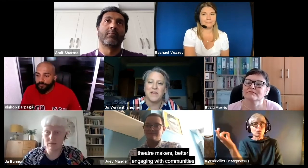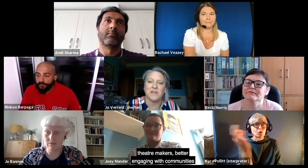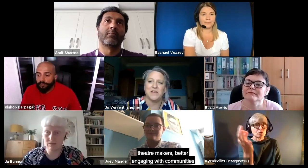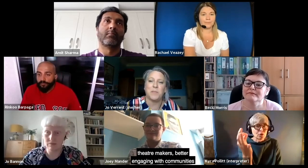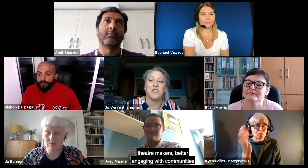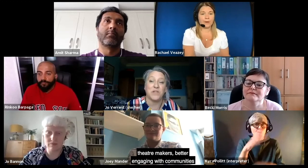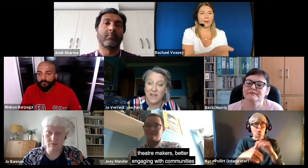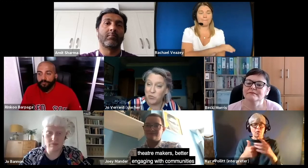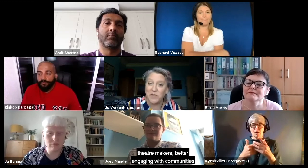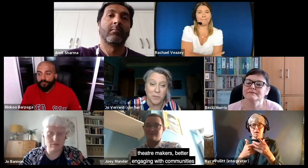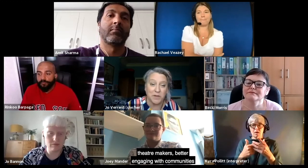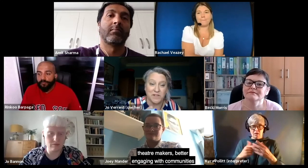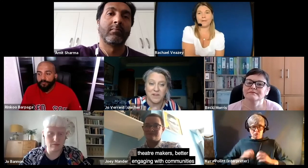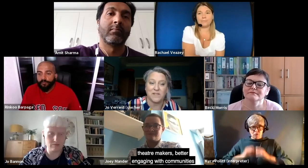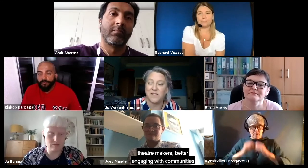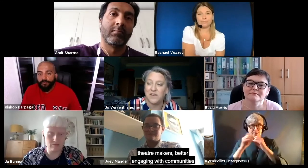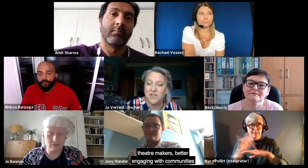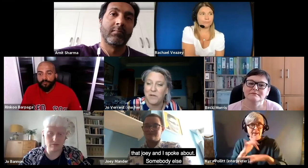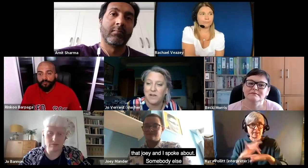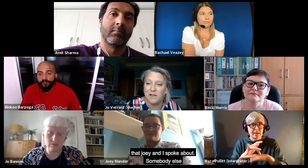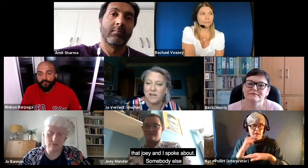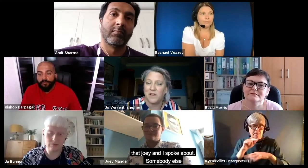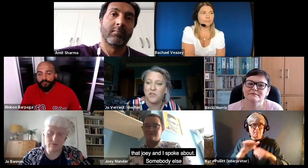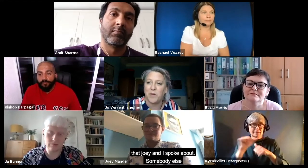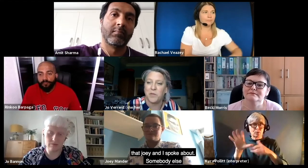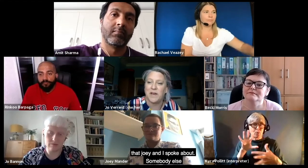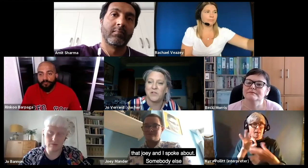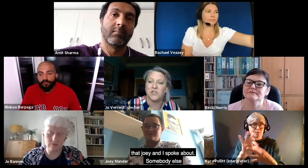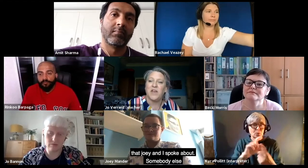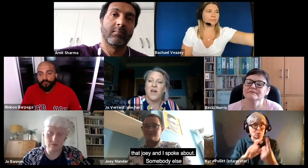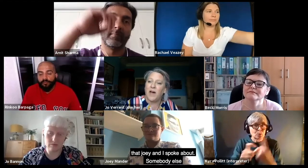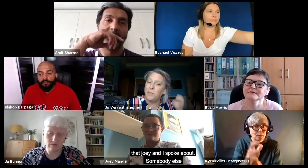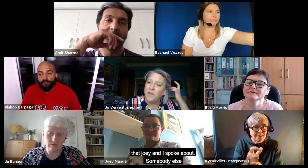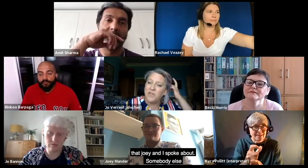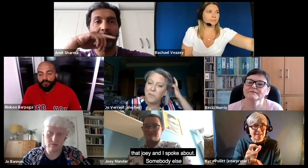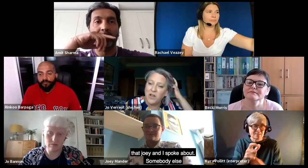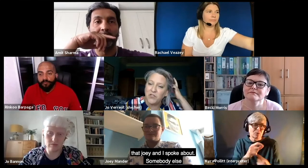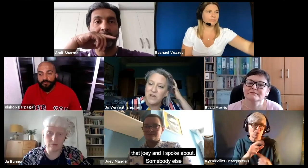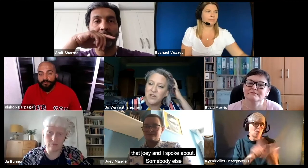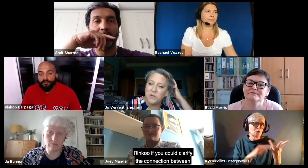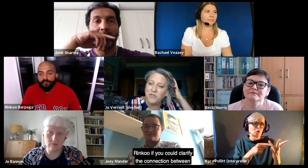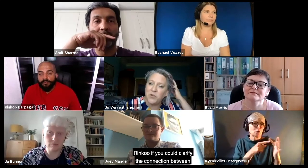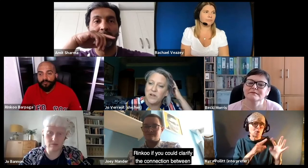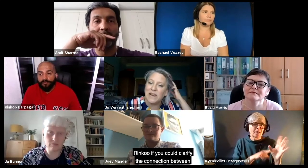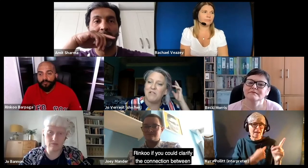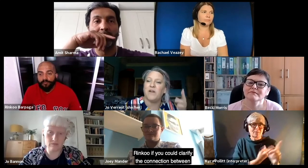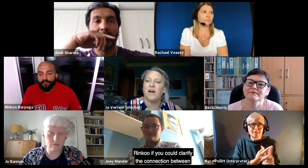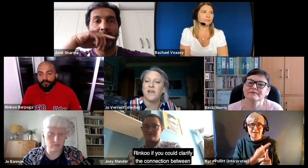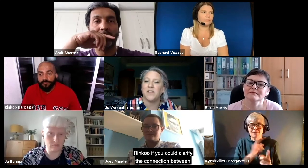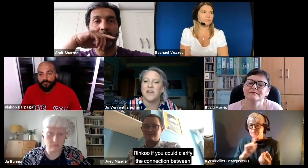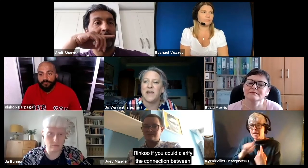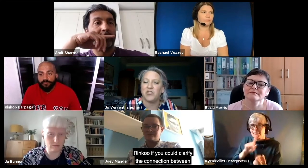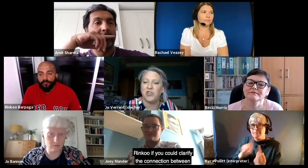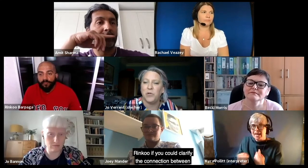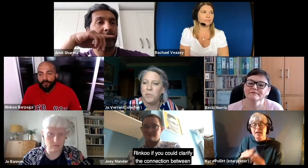theatre makers better engaging with communities that Jerry and I spoke about. Somebody asked Rinkoo if you could clarify